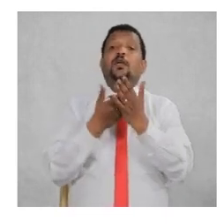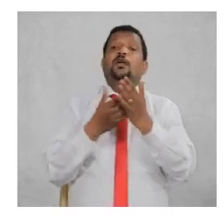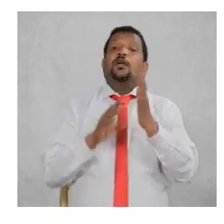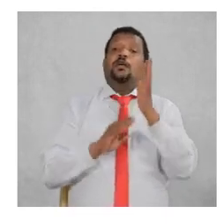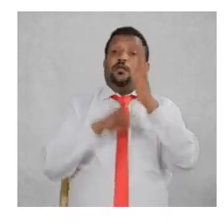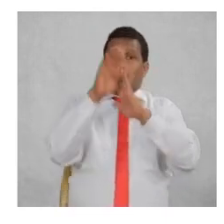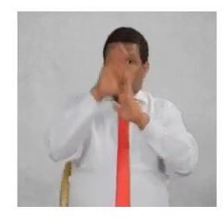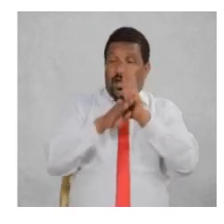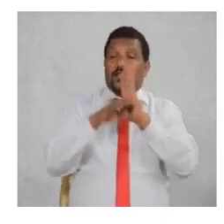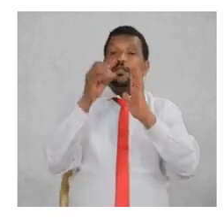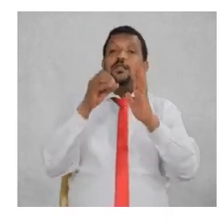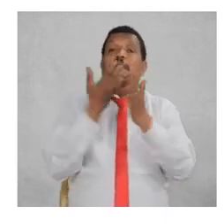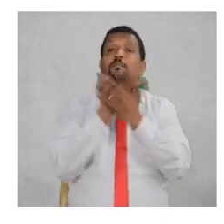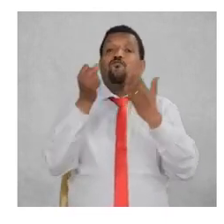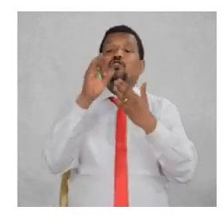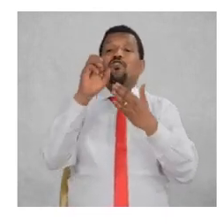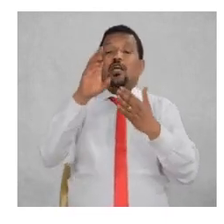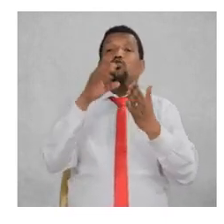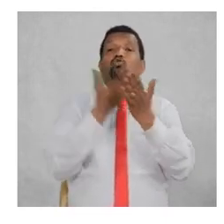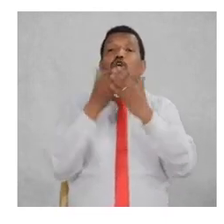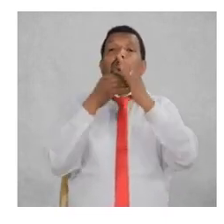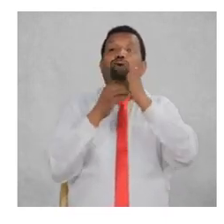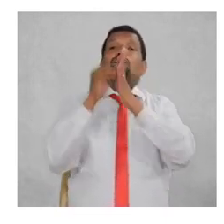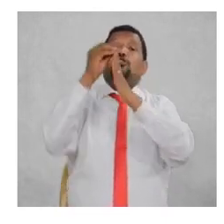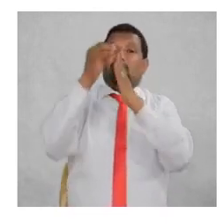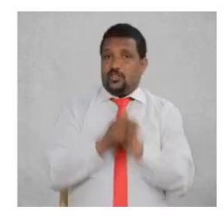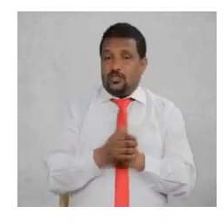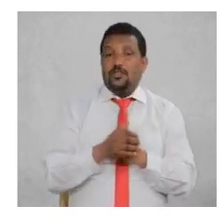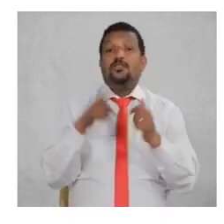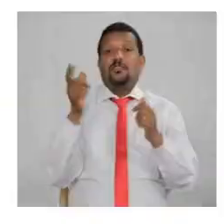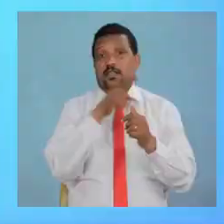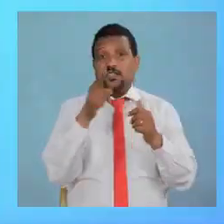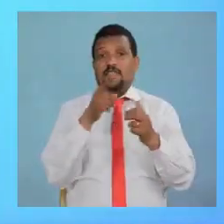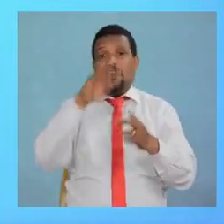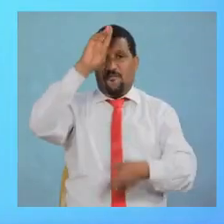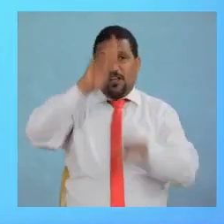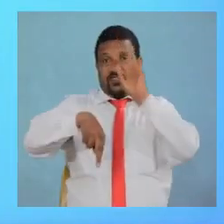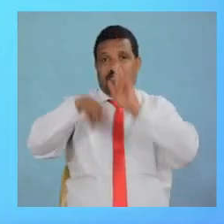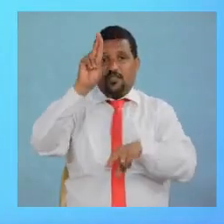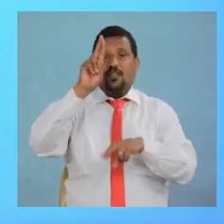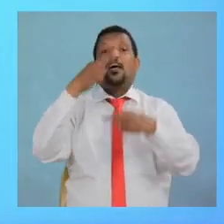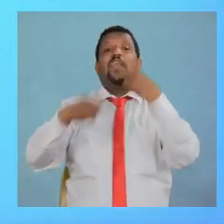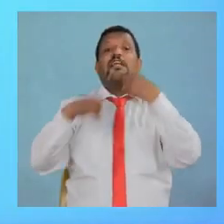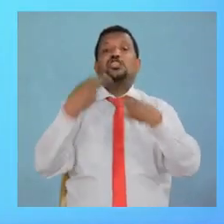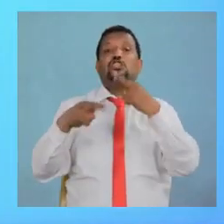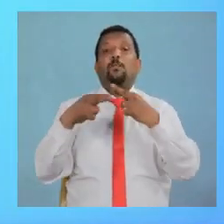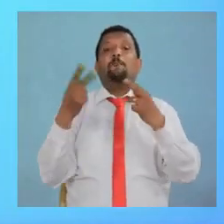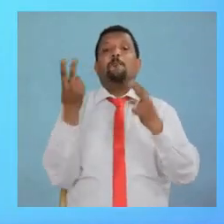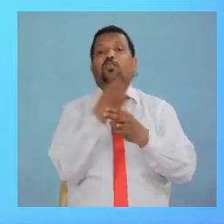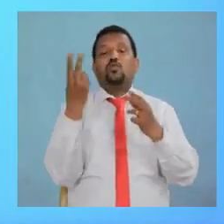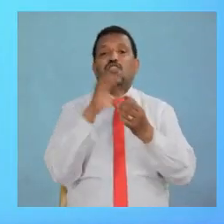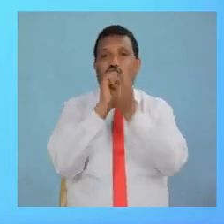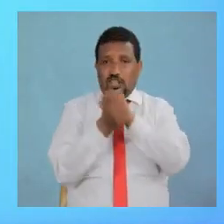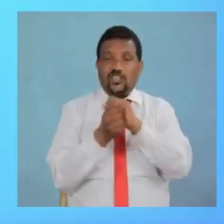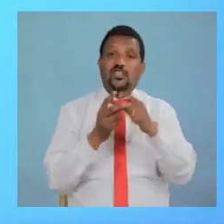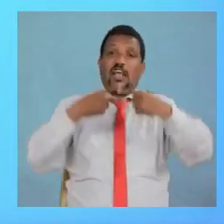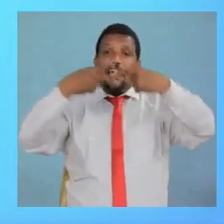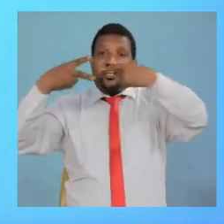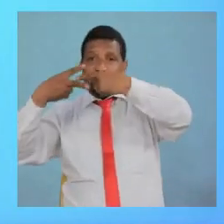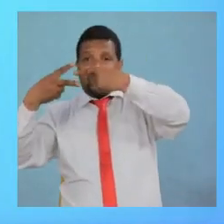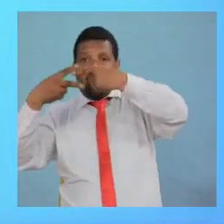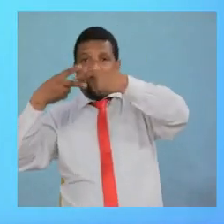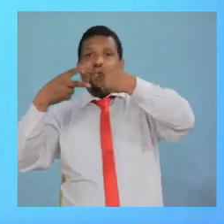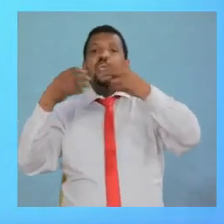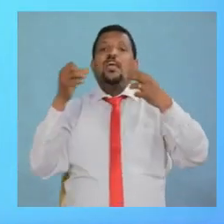will increase. So there is an inverse relationship between the changes in the direction of